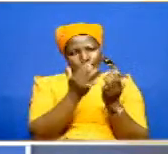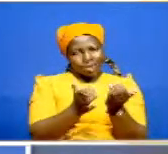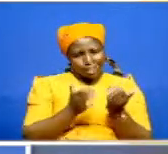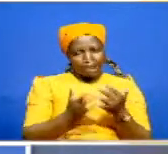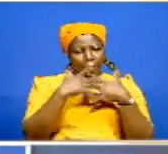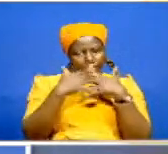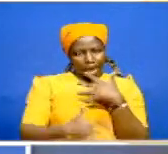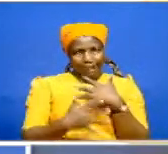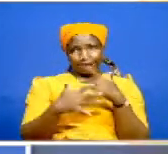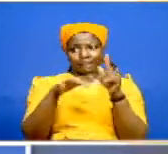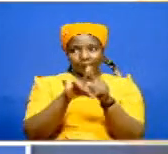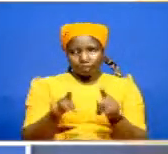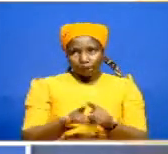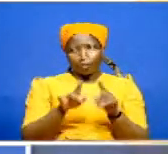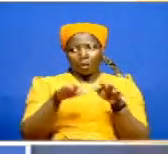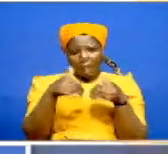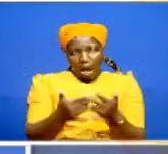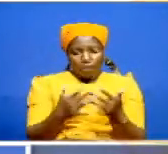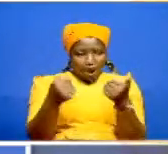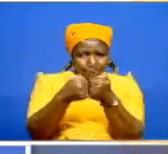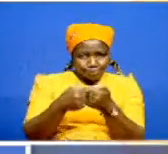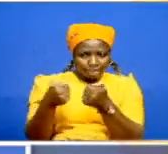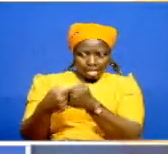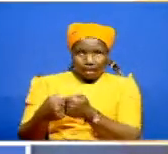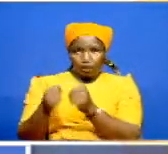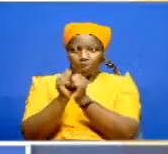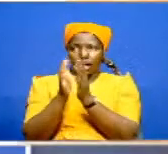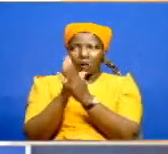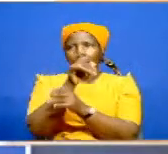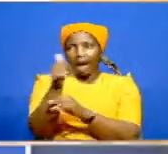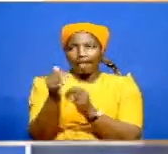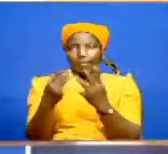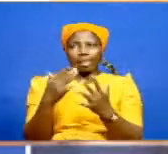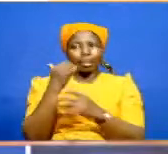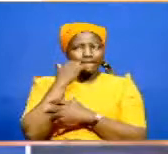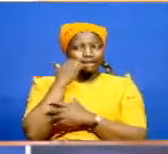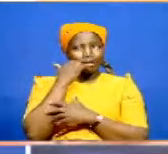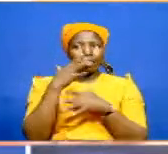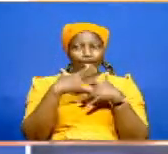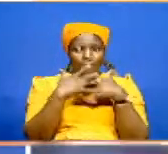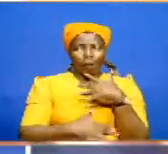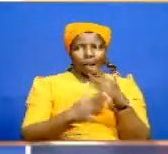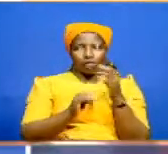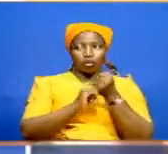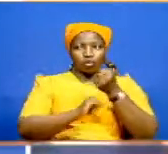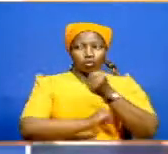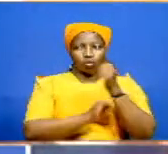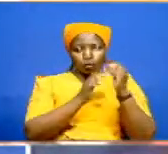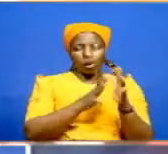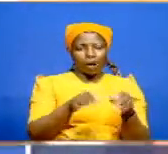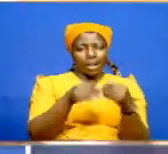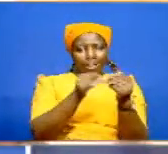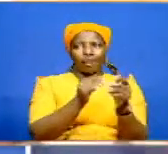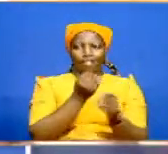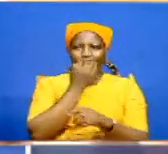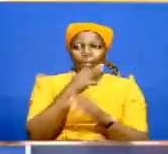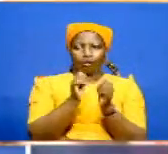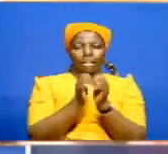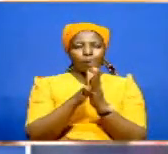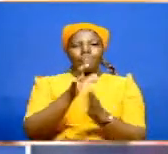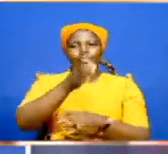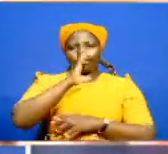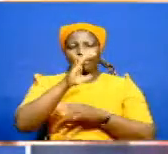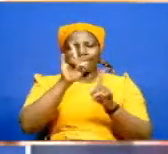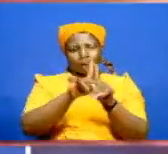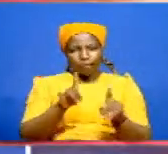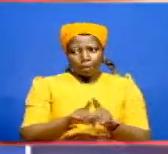kwa vile majanga ya accidents na magonjwa mengine mengi. The blood donors walked away with a flower and refreshments as a show of love